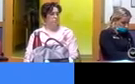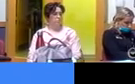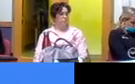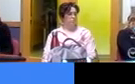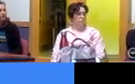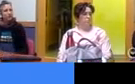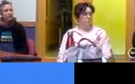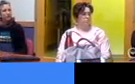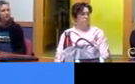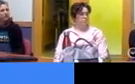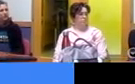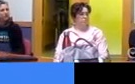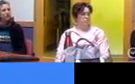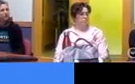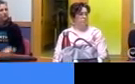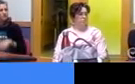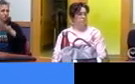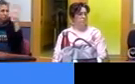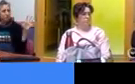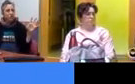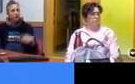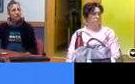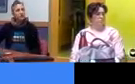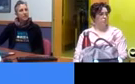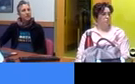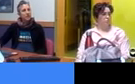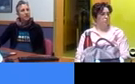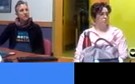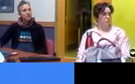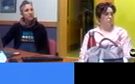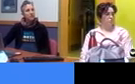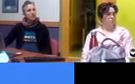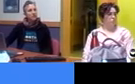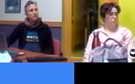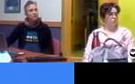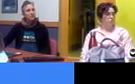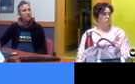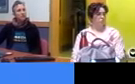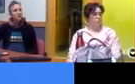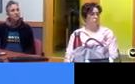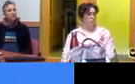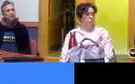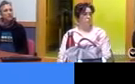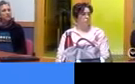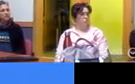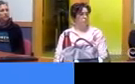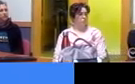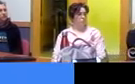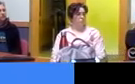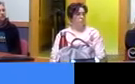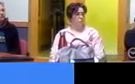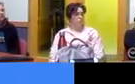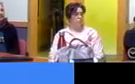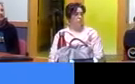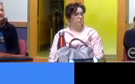mirrors kind of what the trauma-informed care just general model is like. And this is what we do here at the Center for